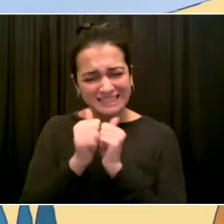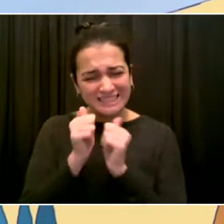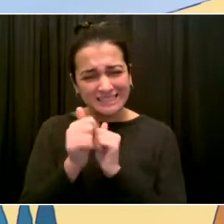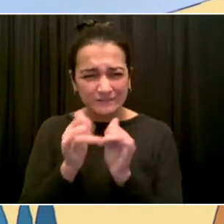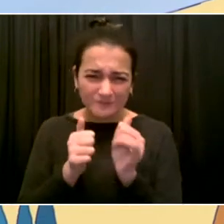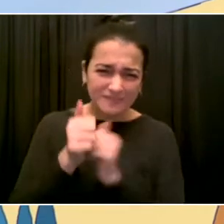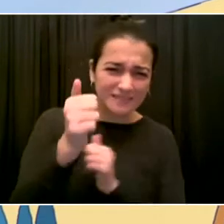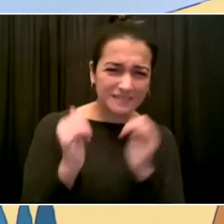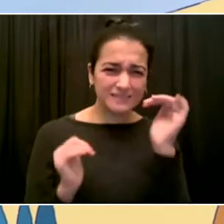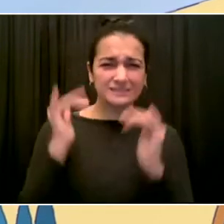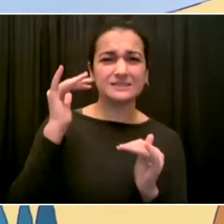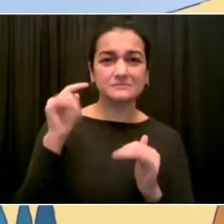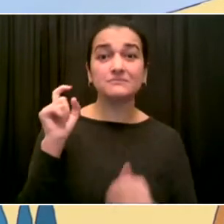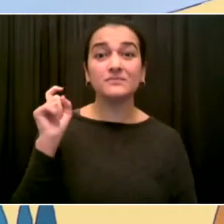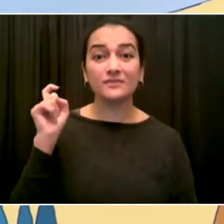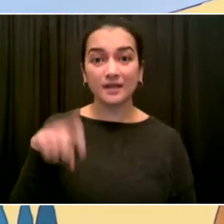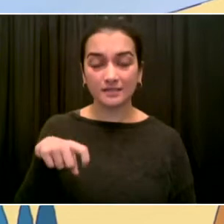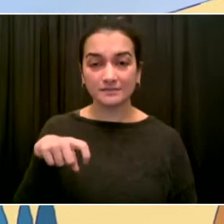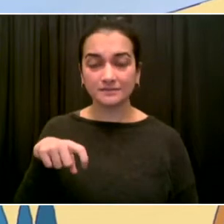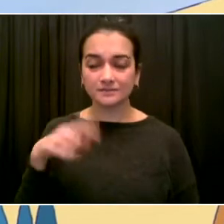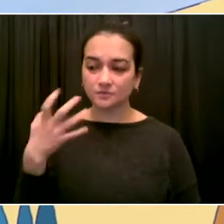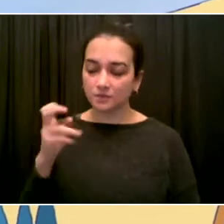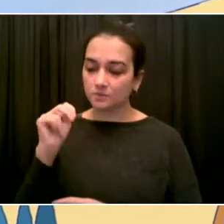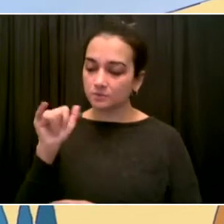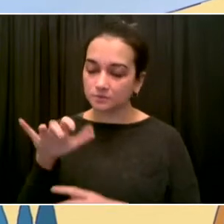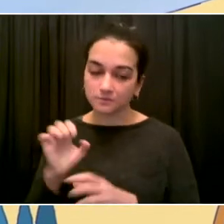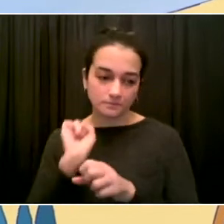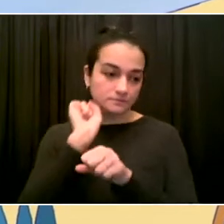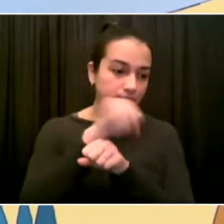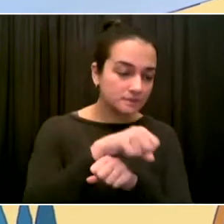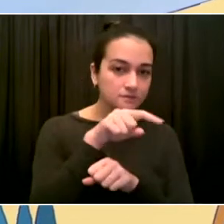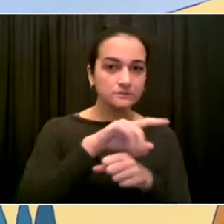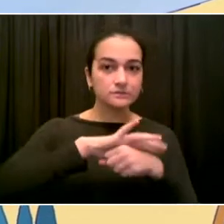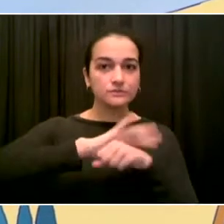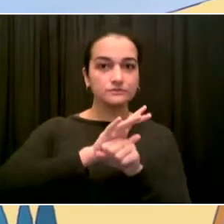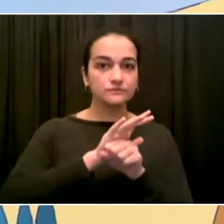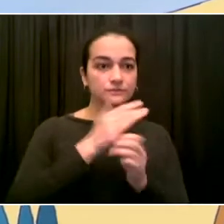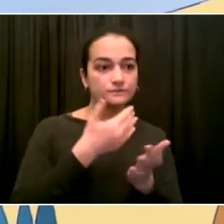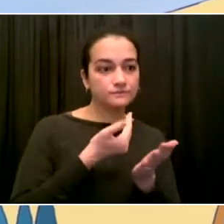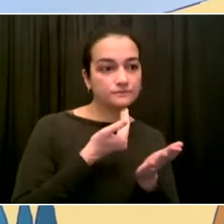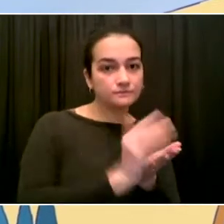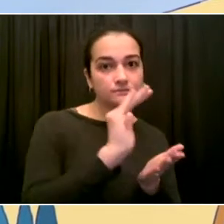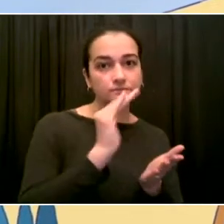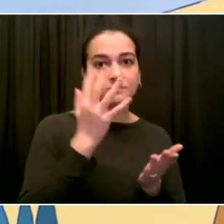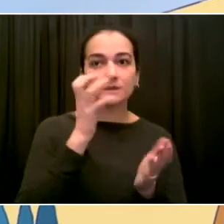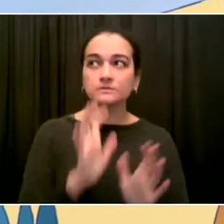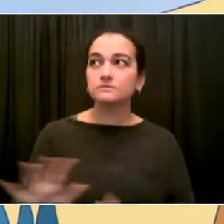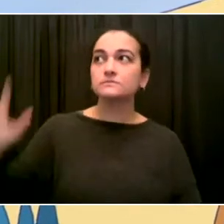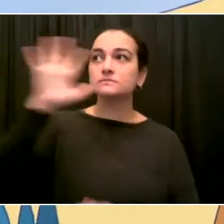Let's keep showing the world what New York City is capable of and come back strong. Thank you, everybody.